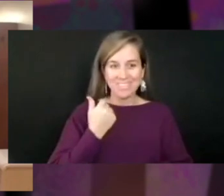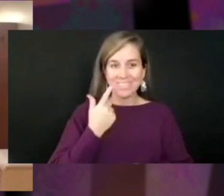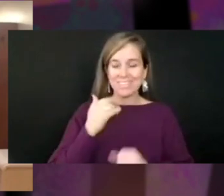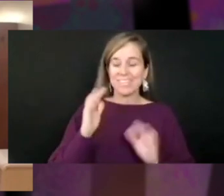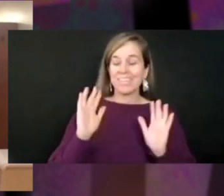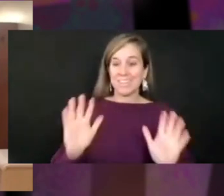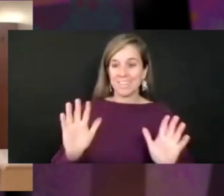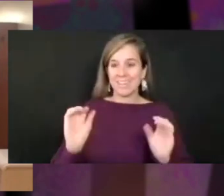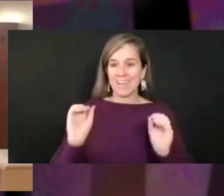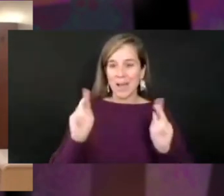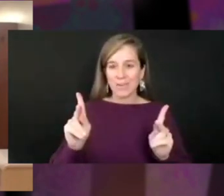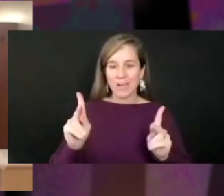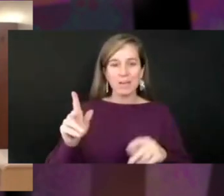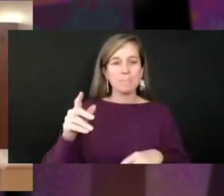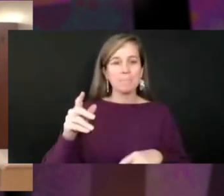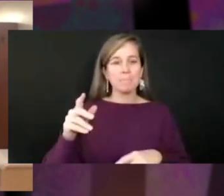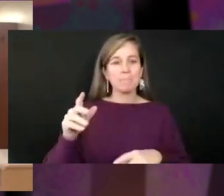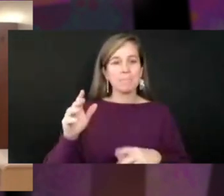Okay. So